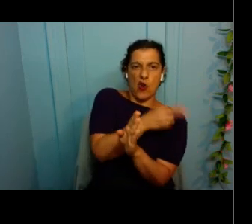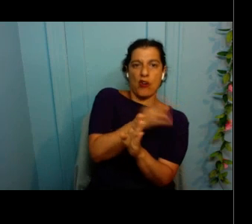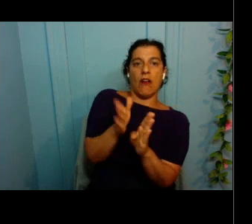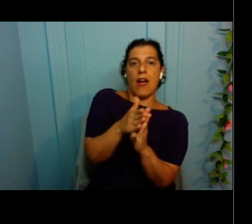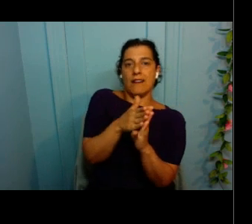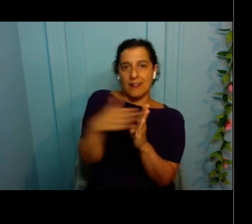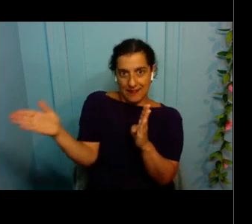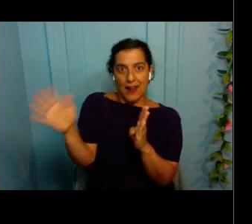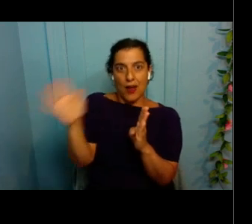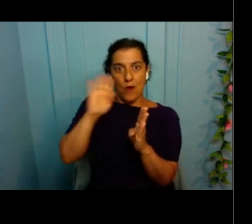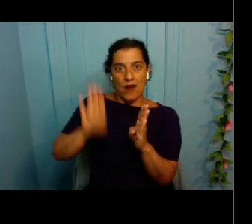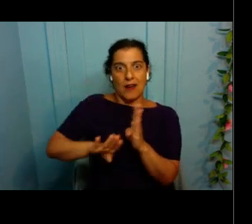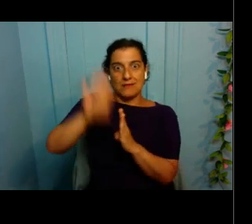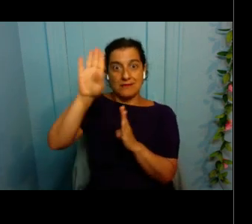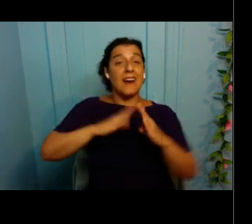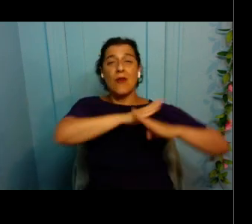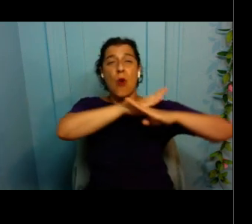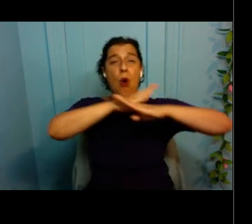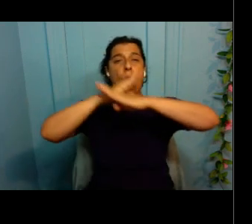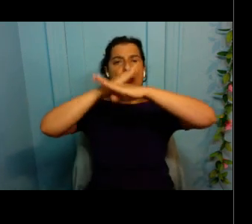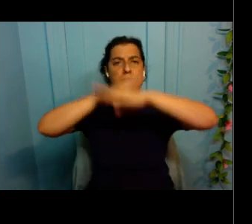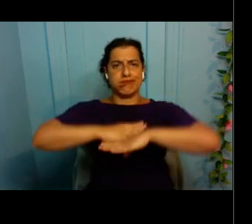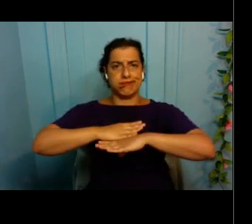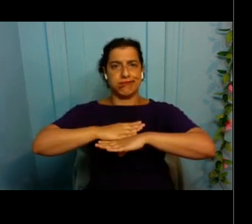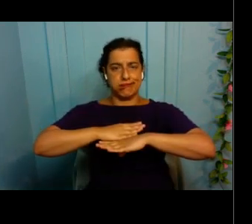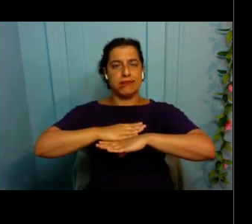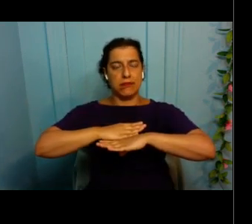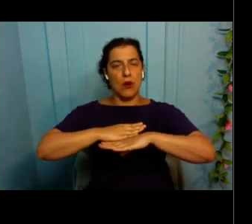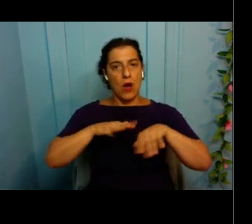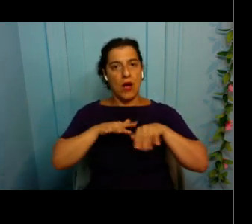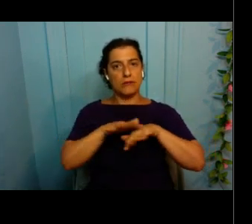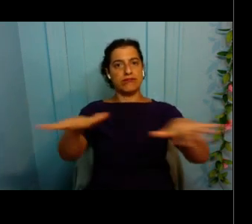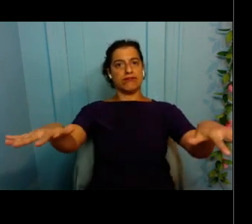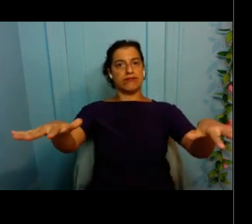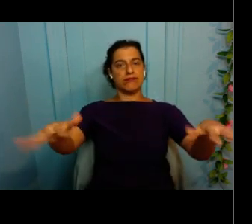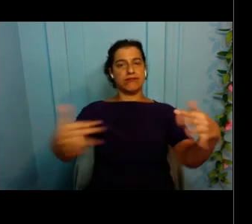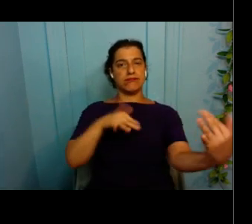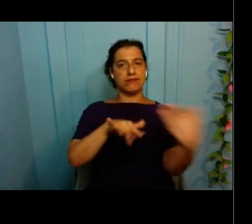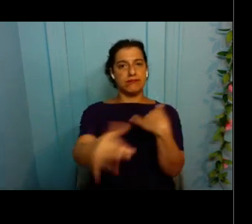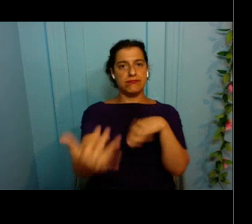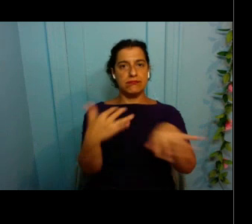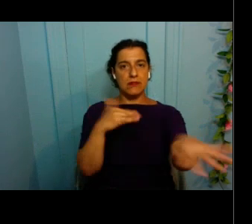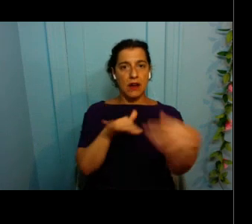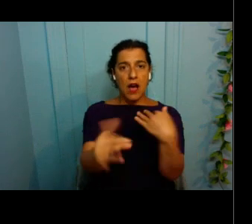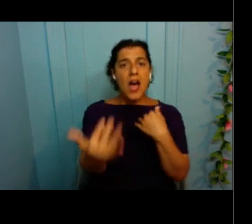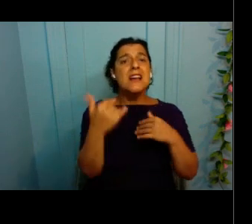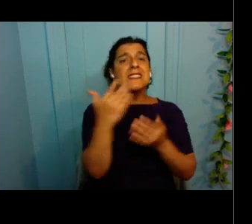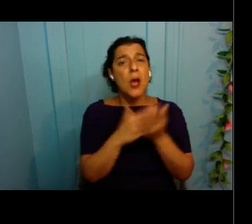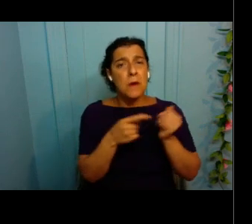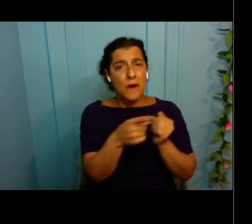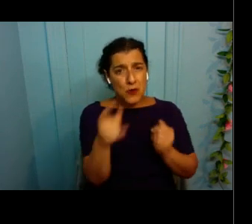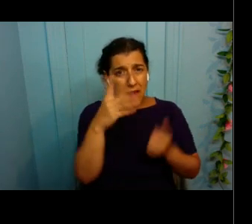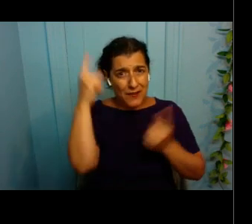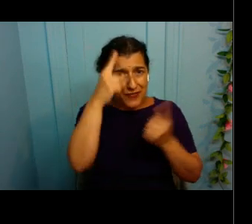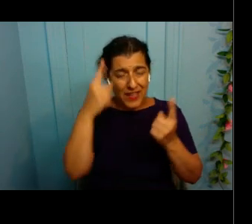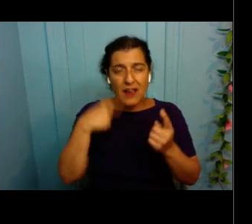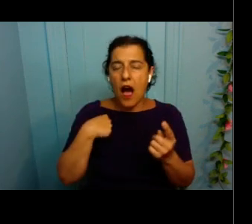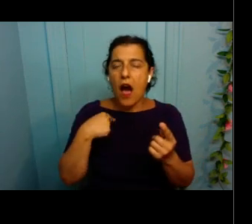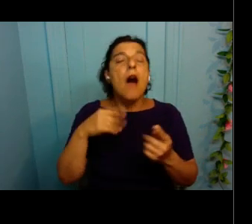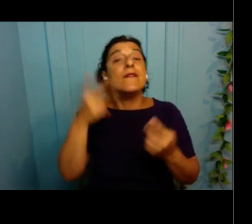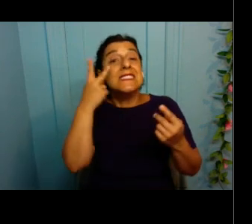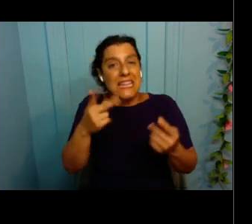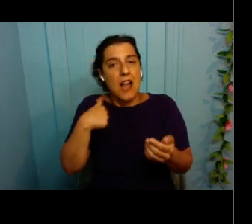together to break down those walls. And so one thing I want to just remind some of you might have seen, I'm part of a collaboration where we